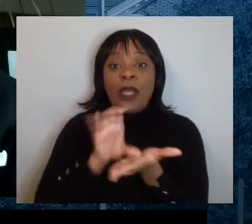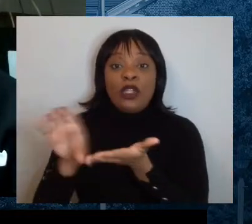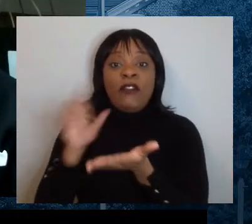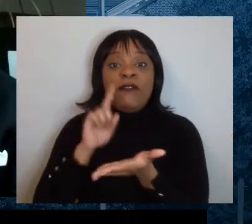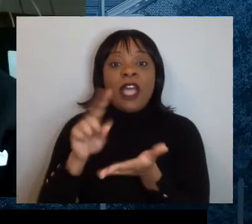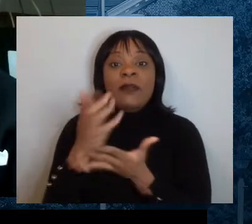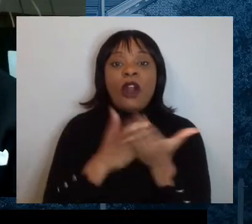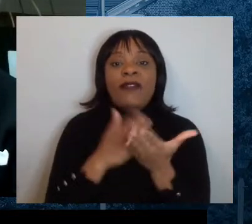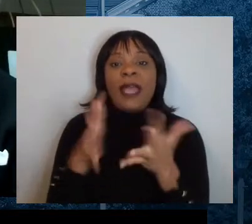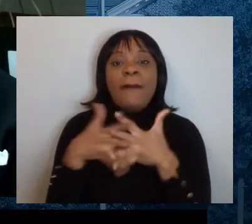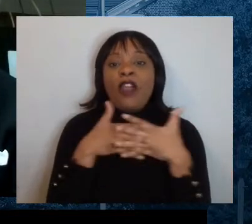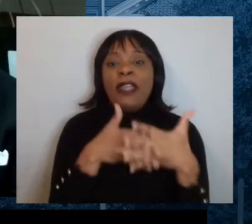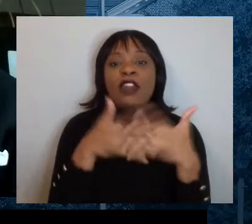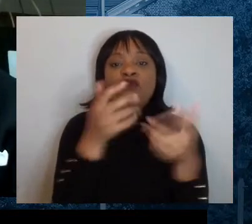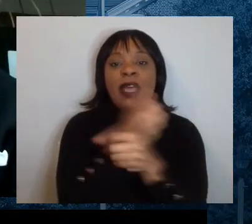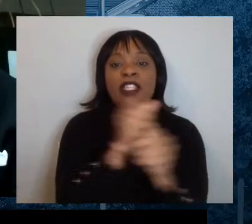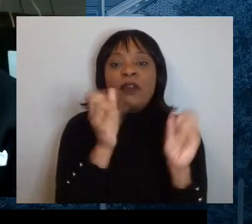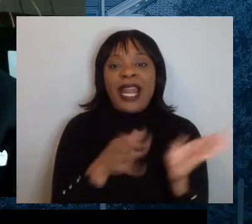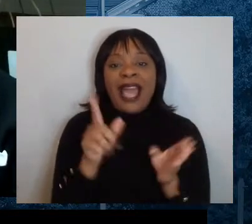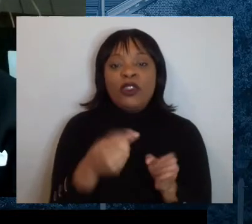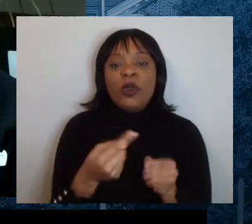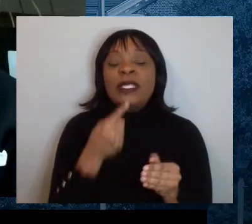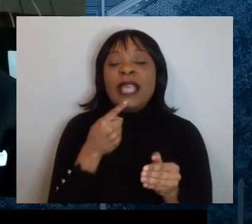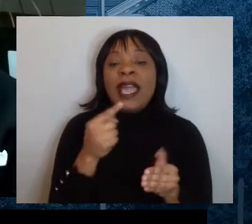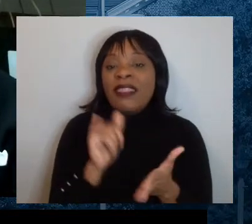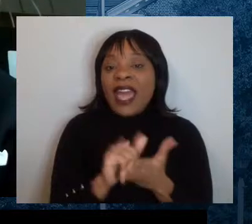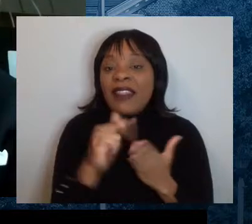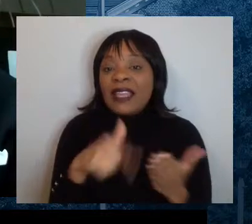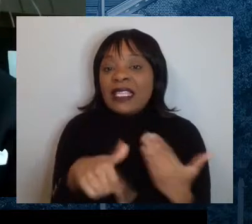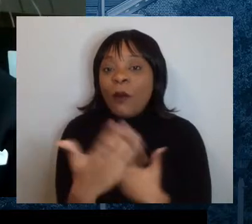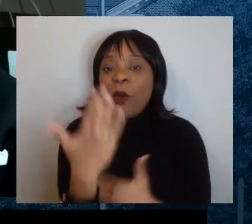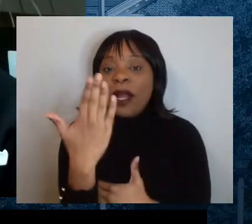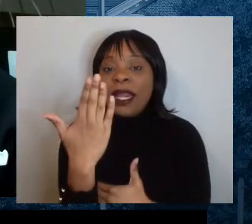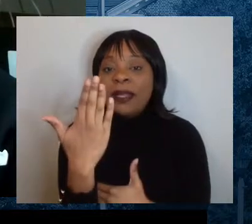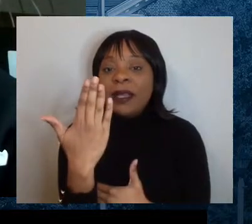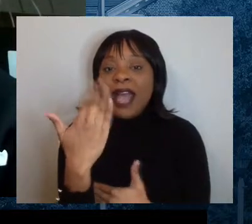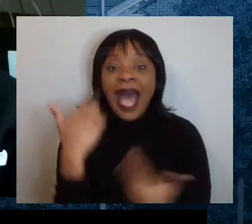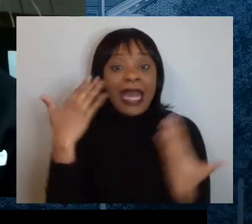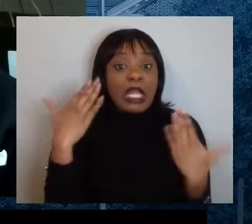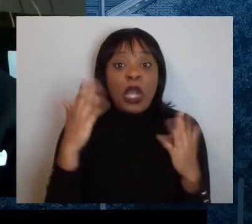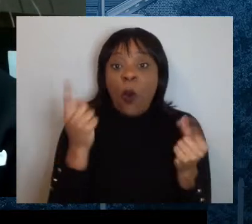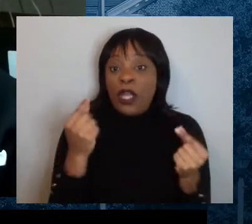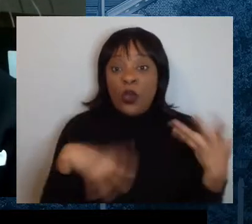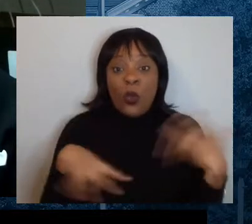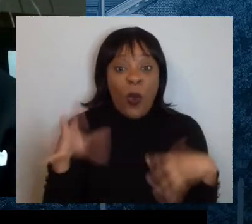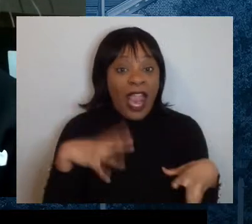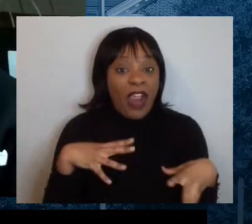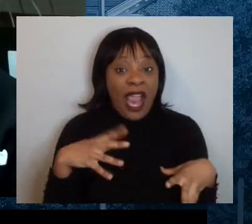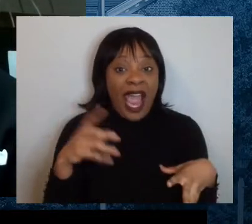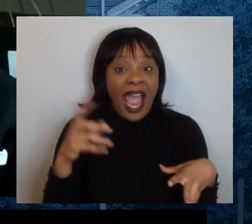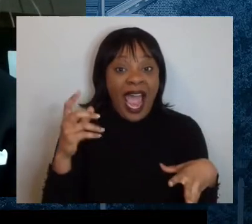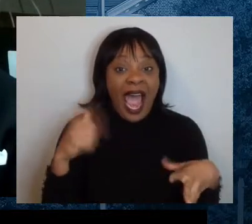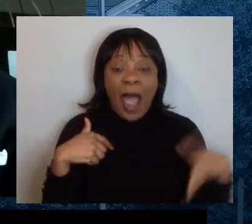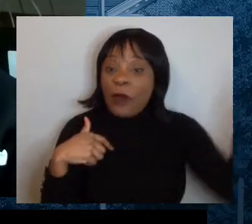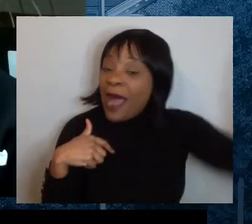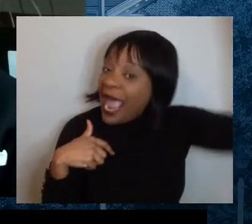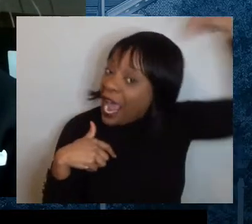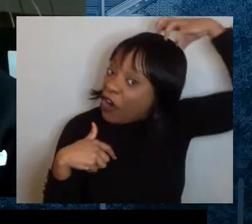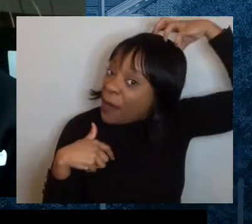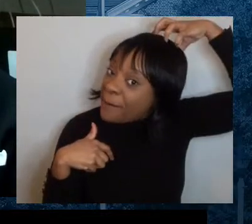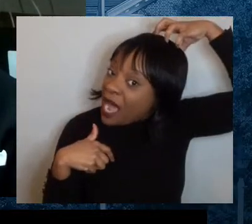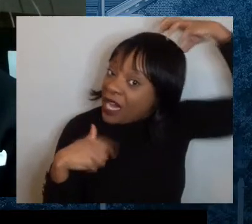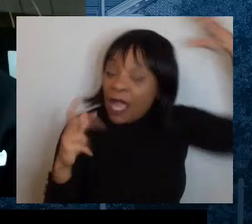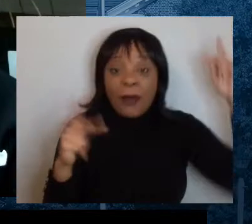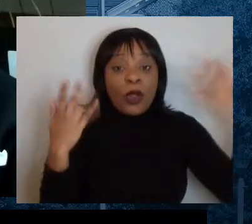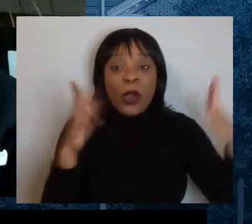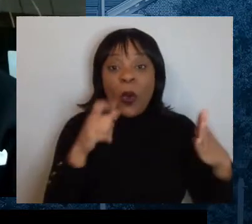And I have to say, this morning I didn't know what to wear. I even did my hair up in a bun. People don't even know who I am.